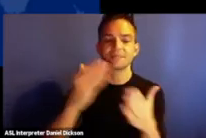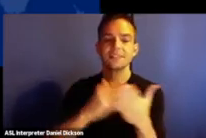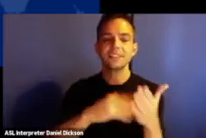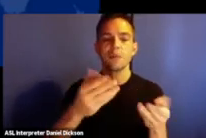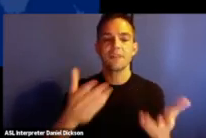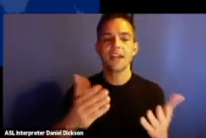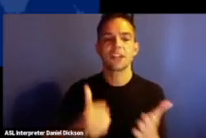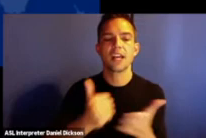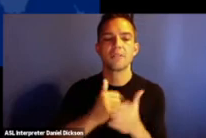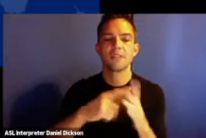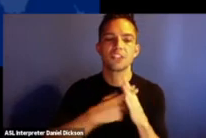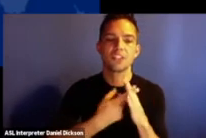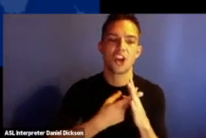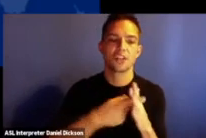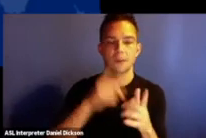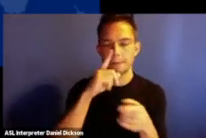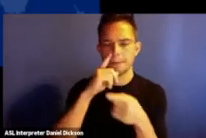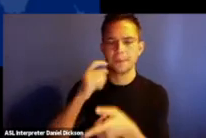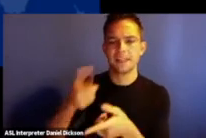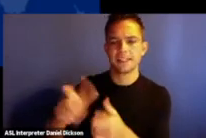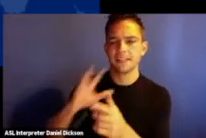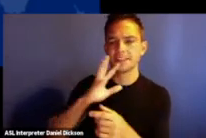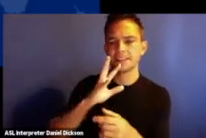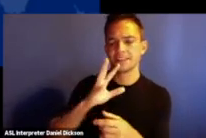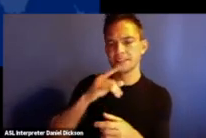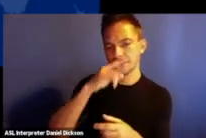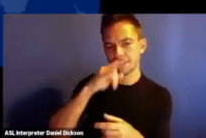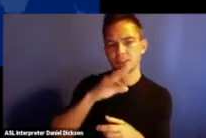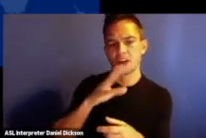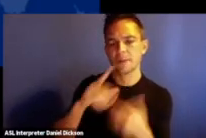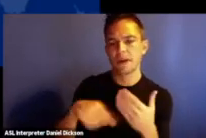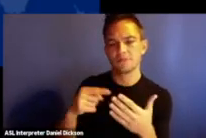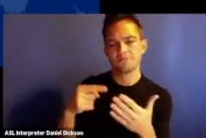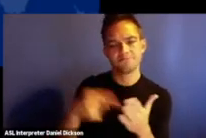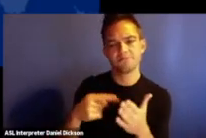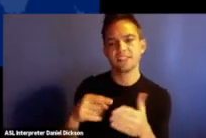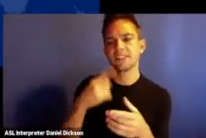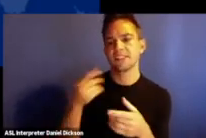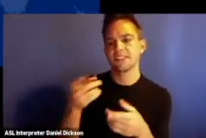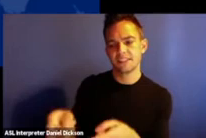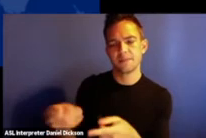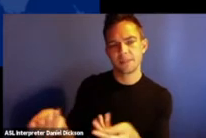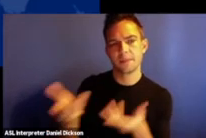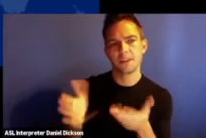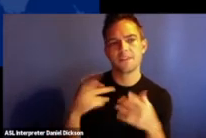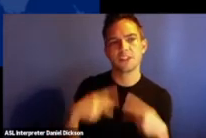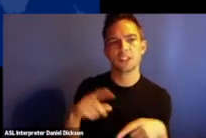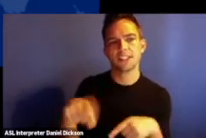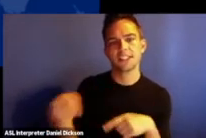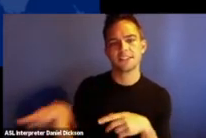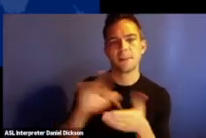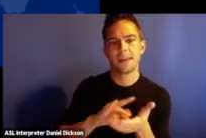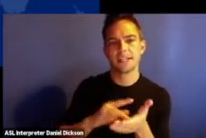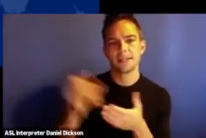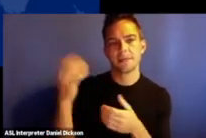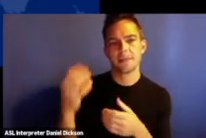from the start. Say, hey, let the kid talk about it. Let them tell me what their medicines are. Let them tell me what their physical needs are. And then just to my